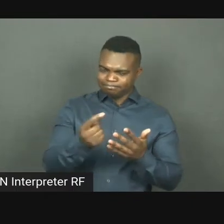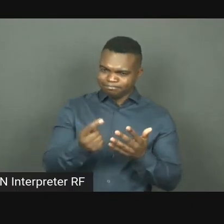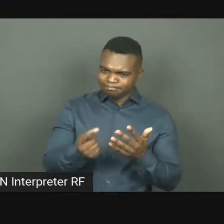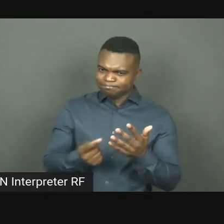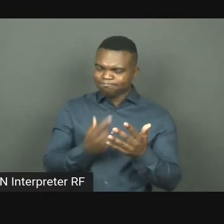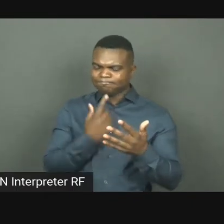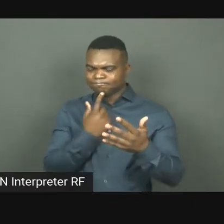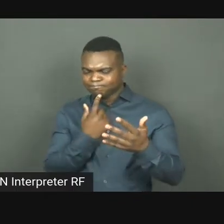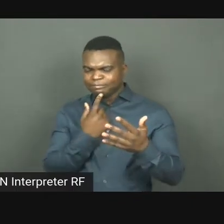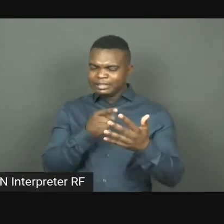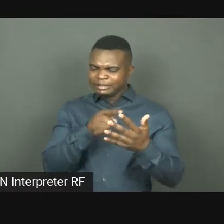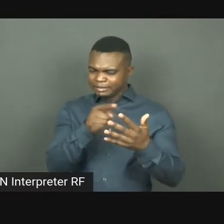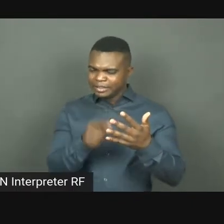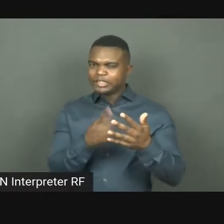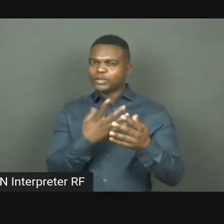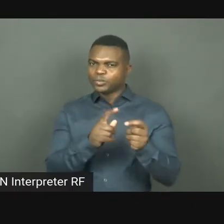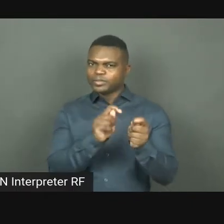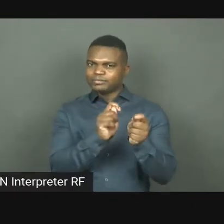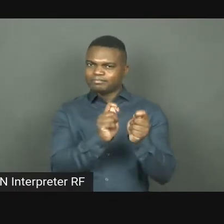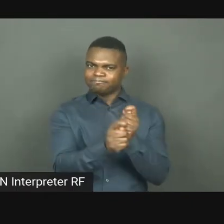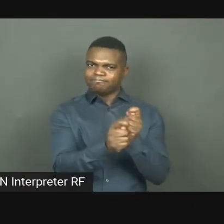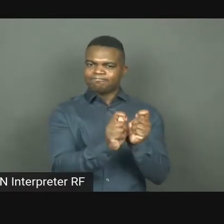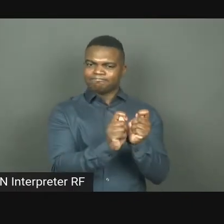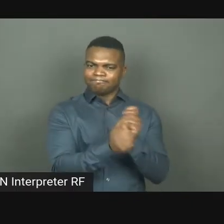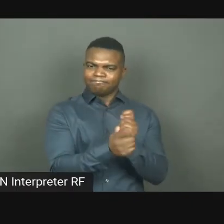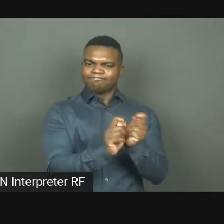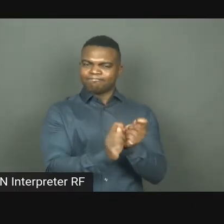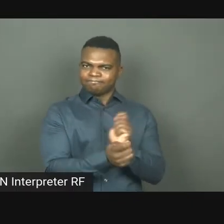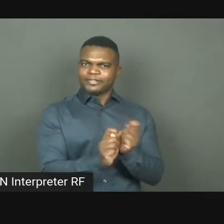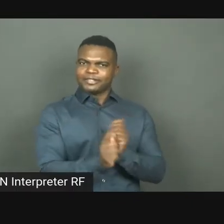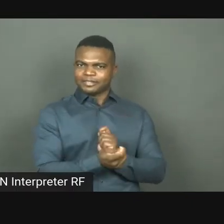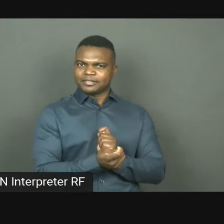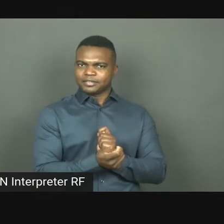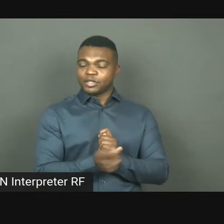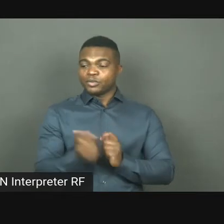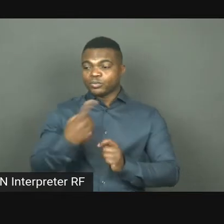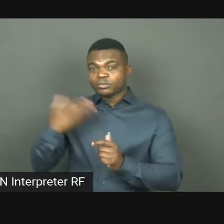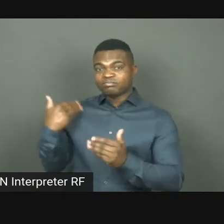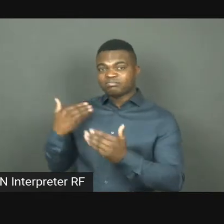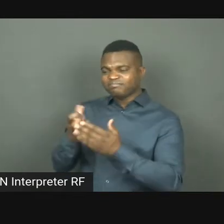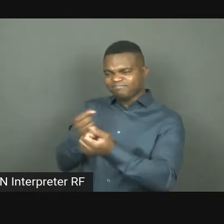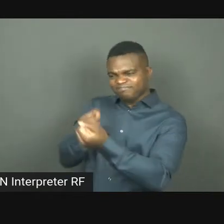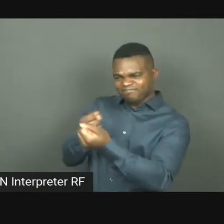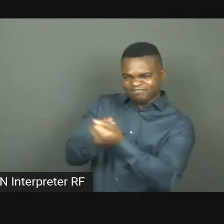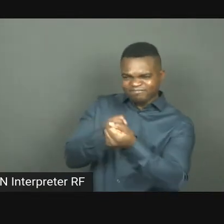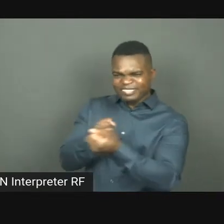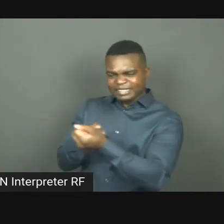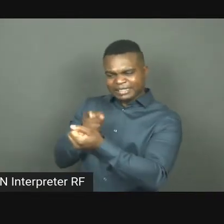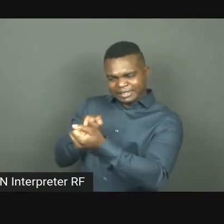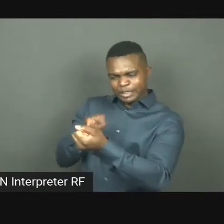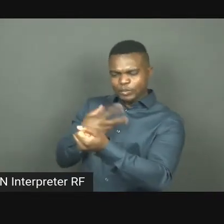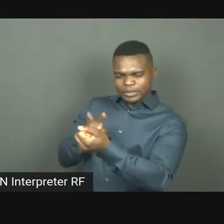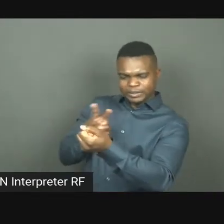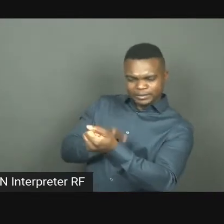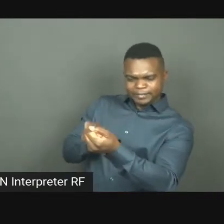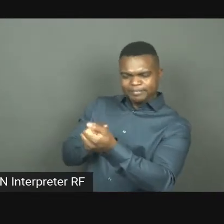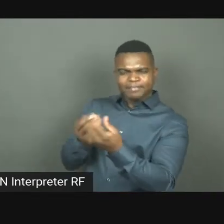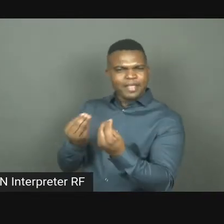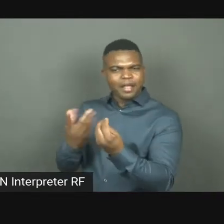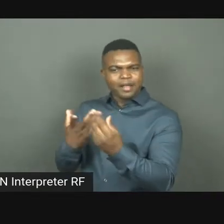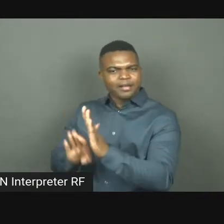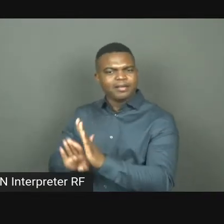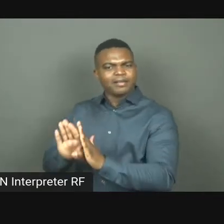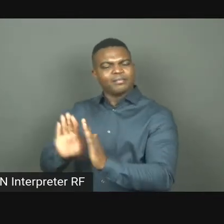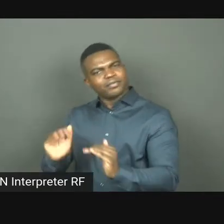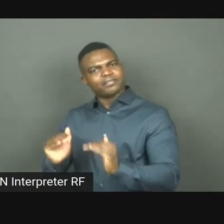armed conflict, climate disruptions, mass displacement, power imbalances, sexism and racism, and